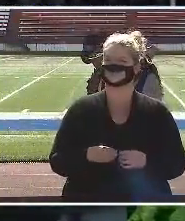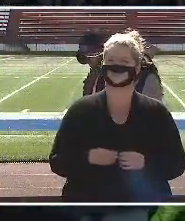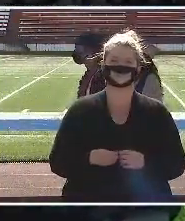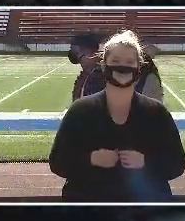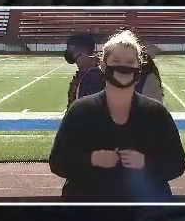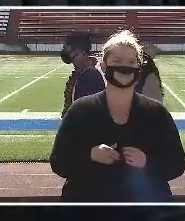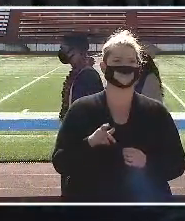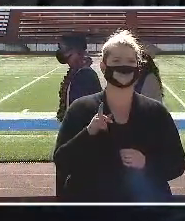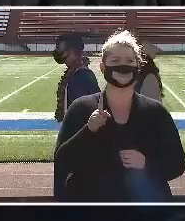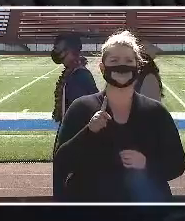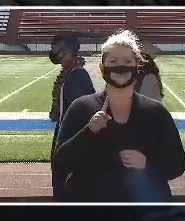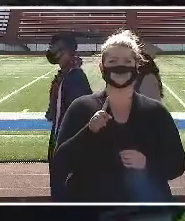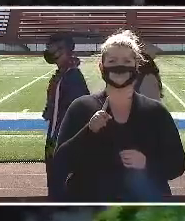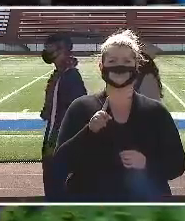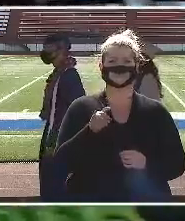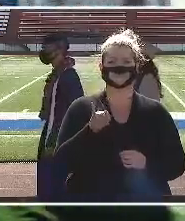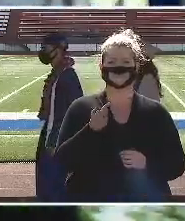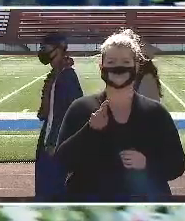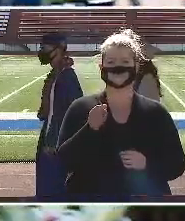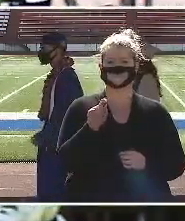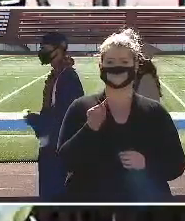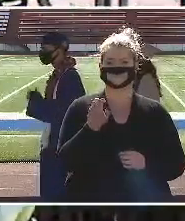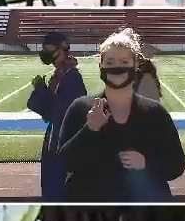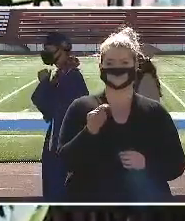Christian Rodriguez.